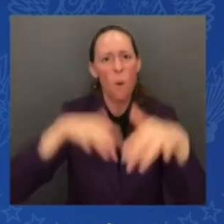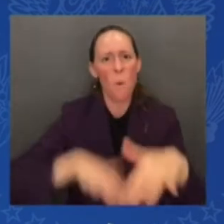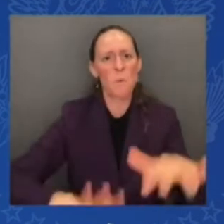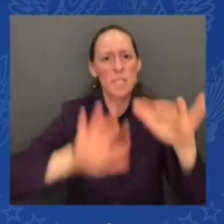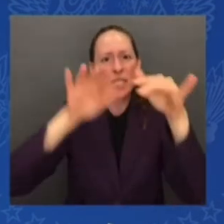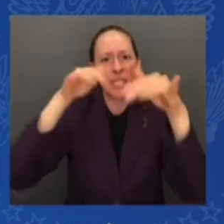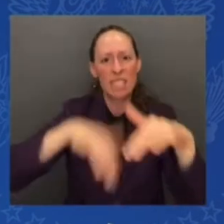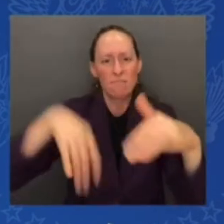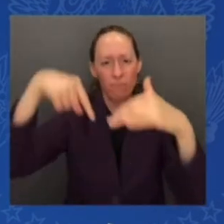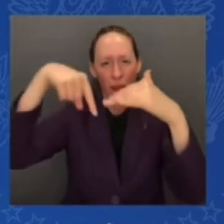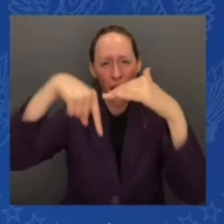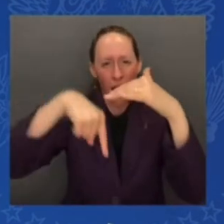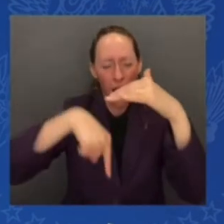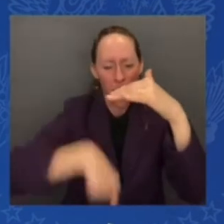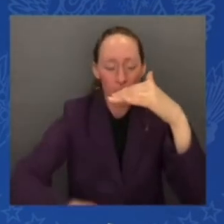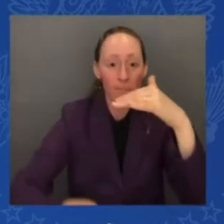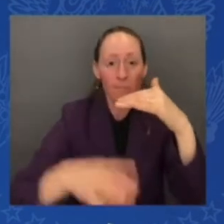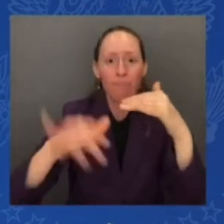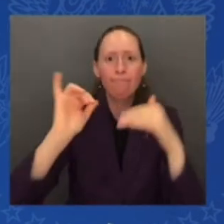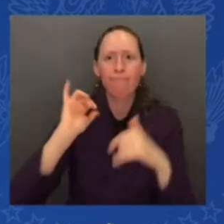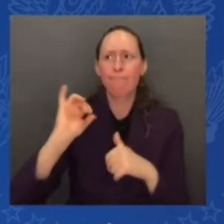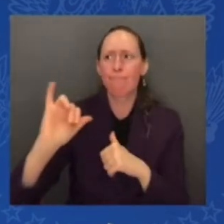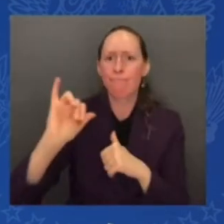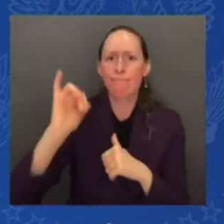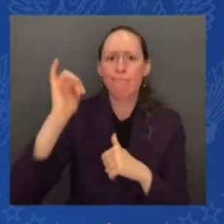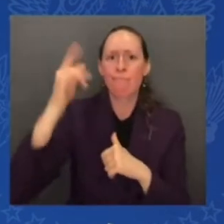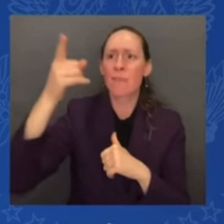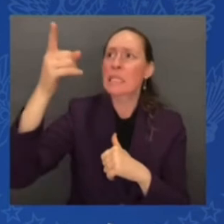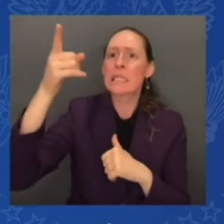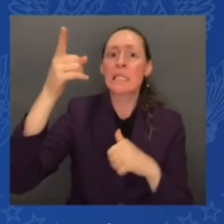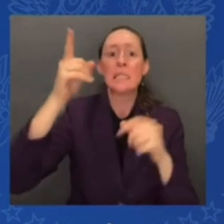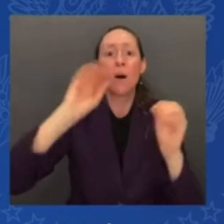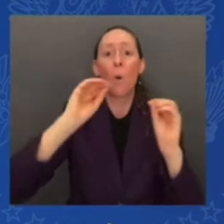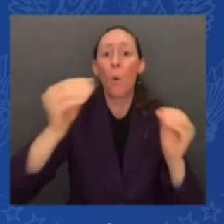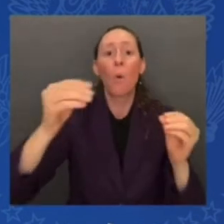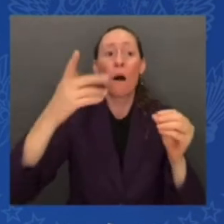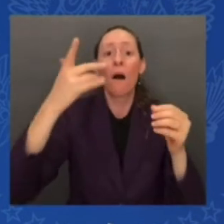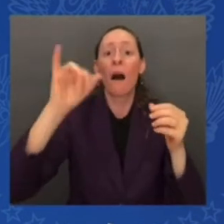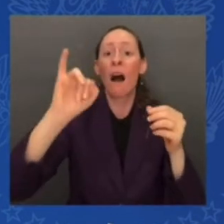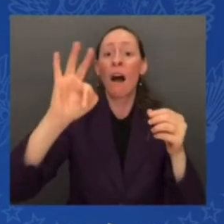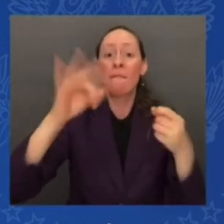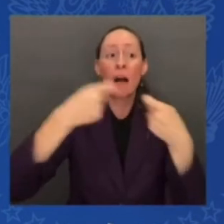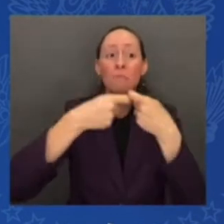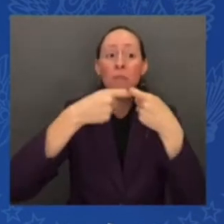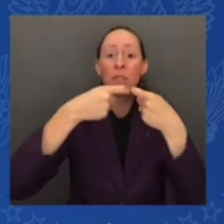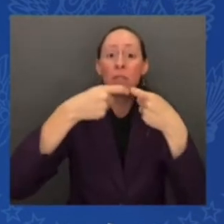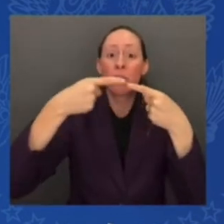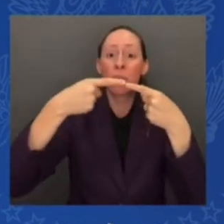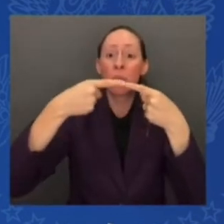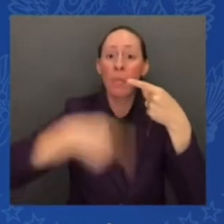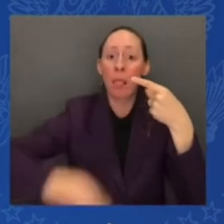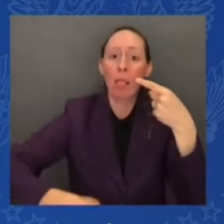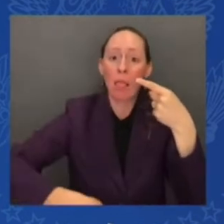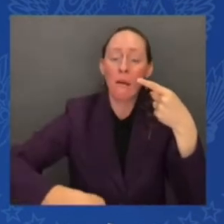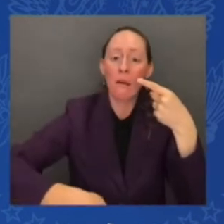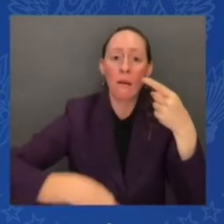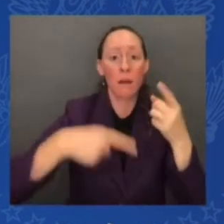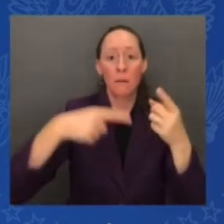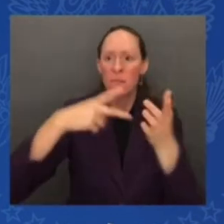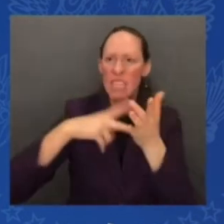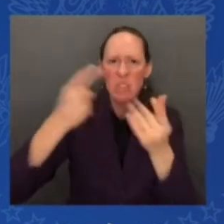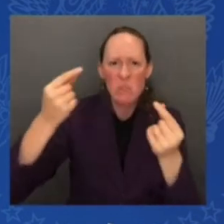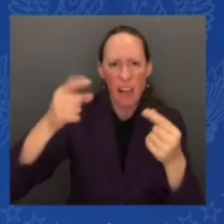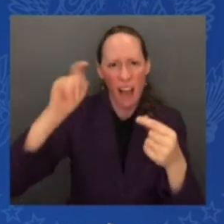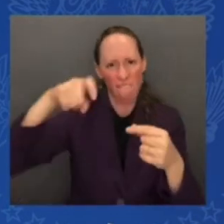My administration recently completed review of a proposed SunZe line, a transportation